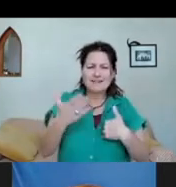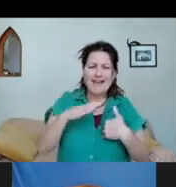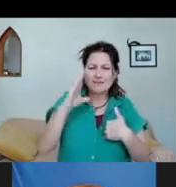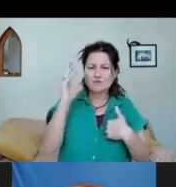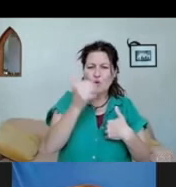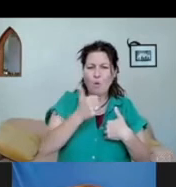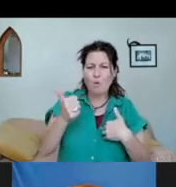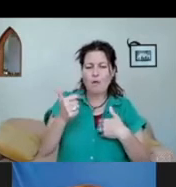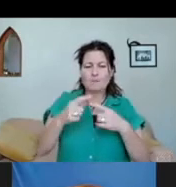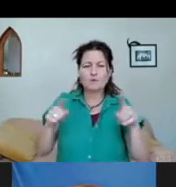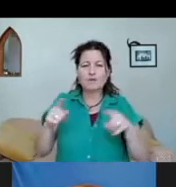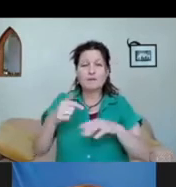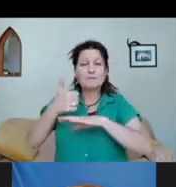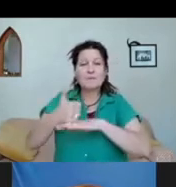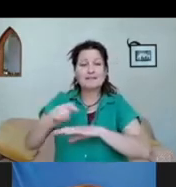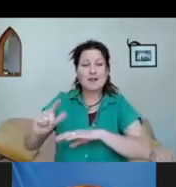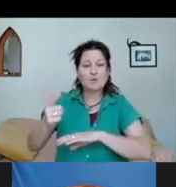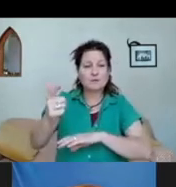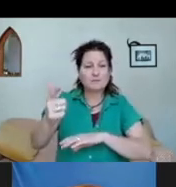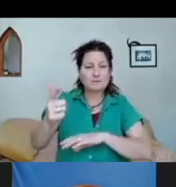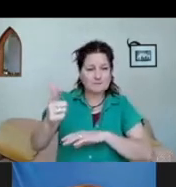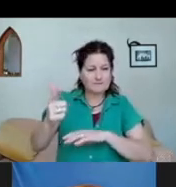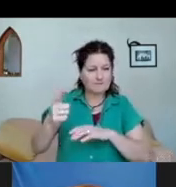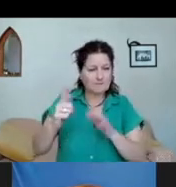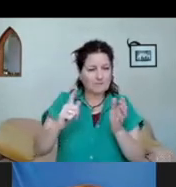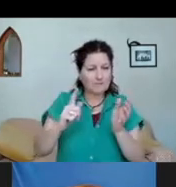Louis-based, Lizzie Aimé.